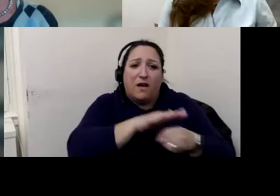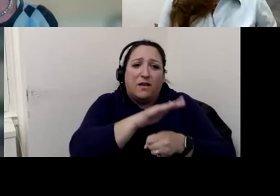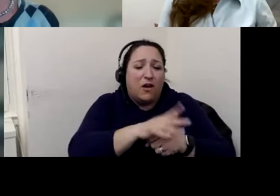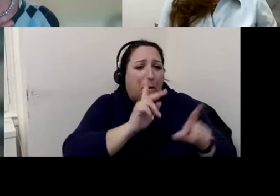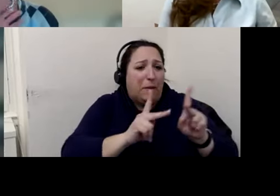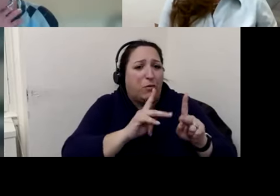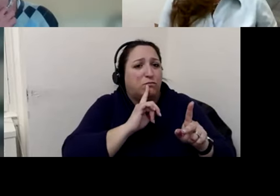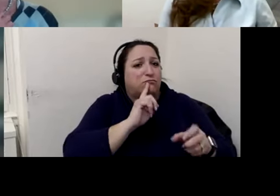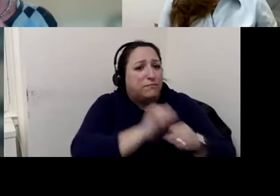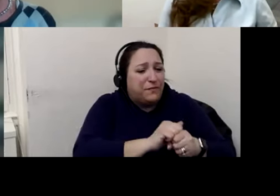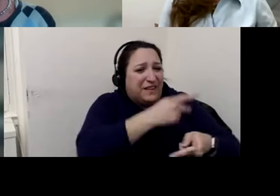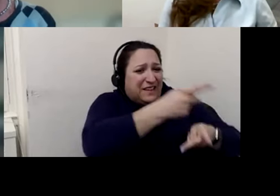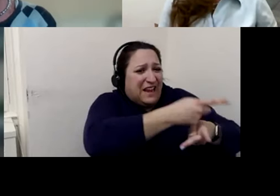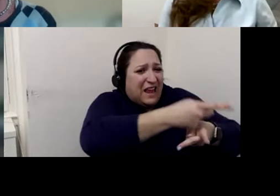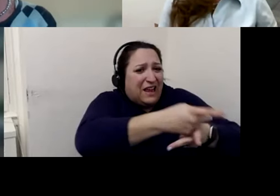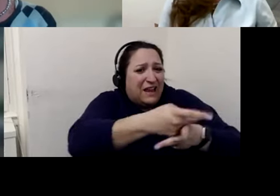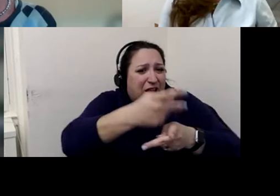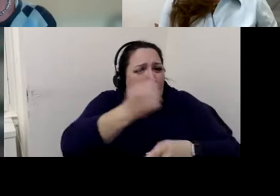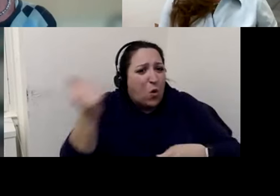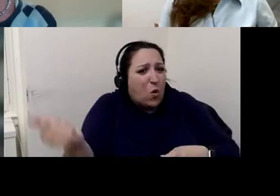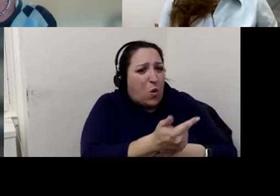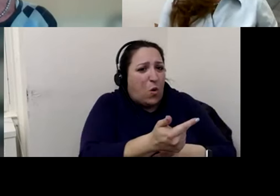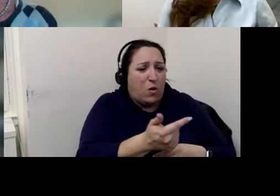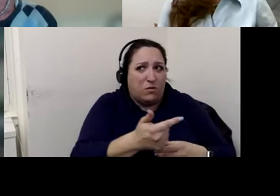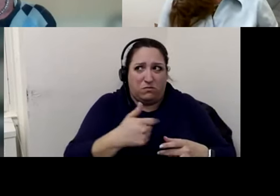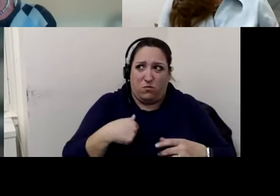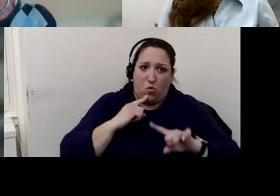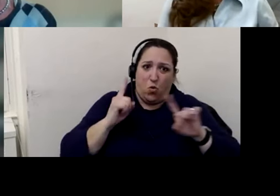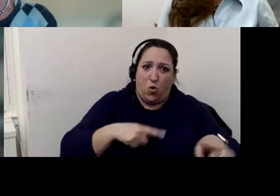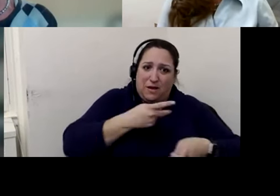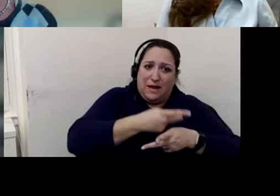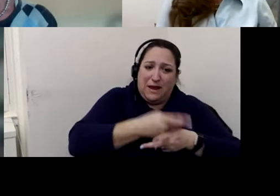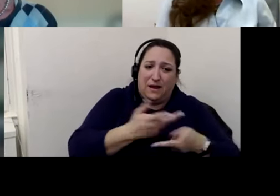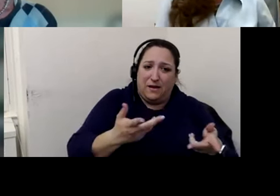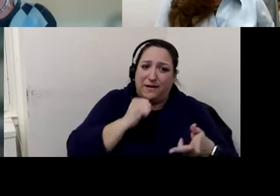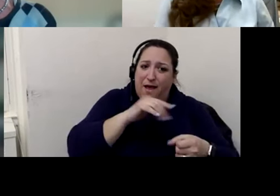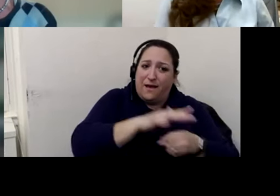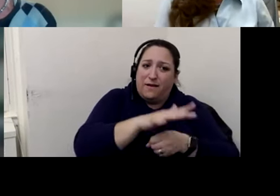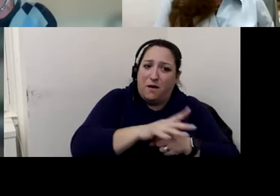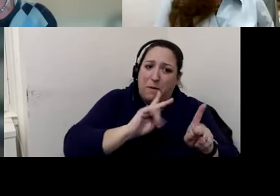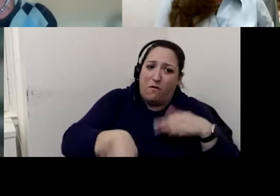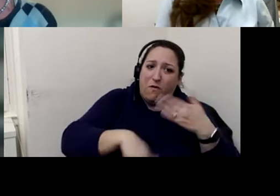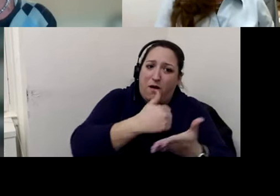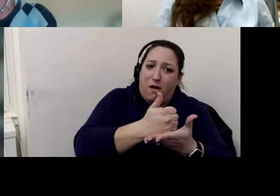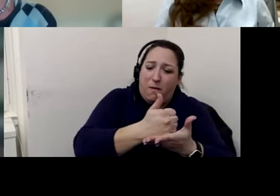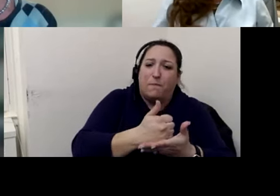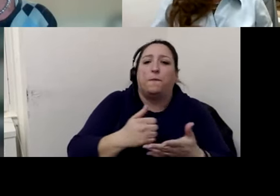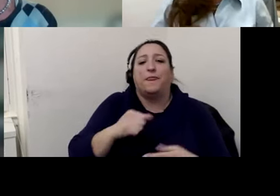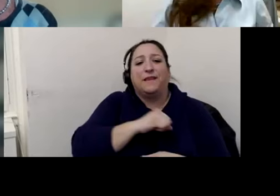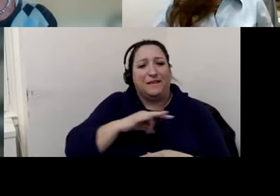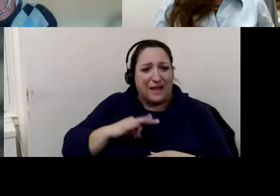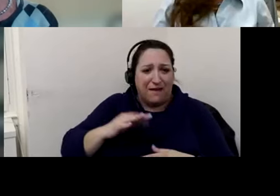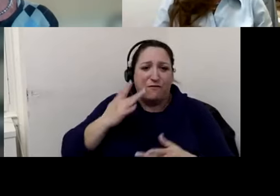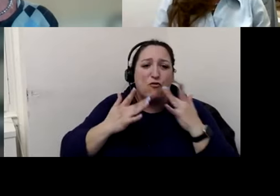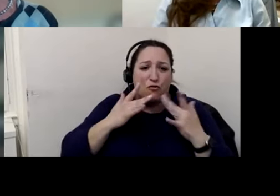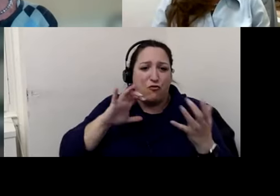truly take care of the people that they were charged to take care of. We have a staffing crisis